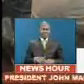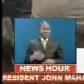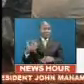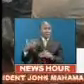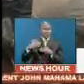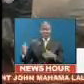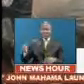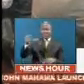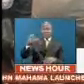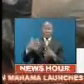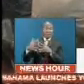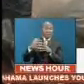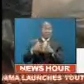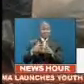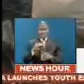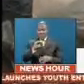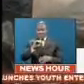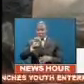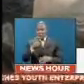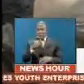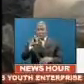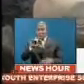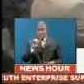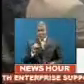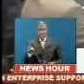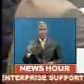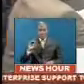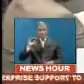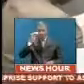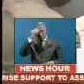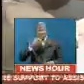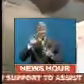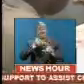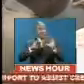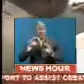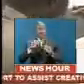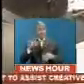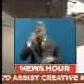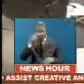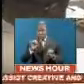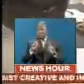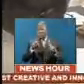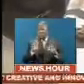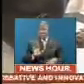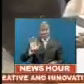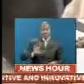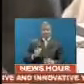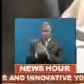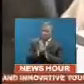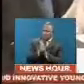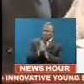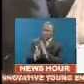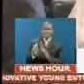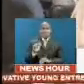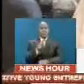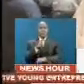to the United States and Mexico, Mr. Spiu Gabra has been a minister of communications and for education, where he is certified for having set